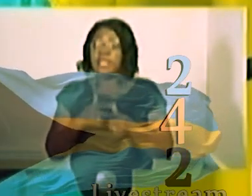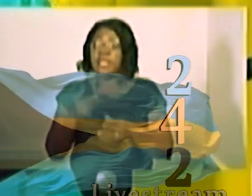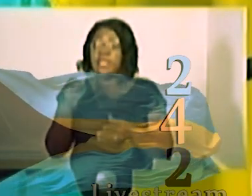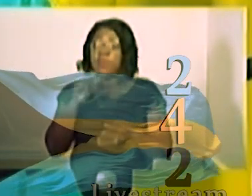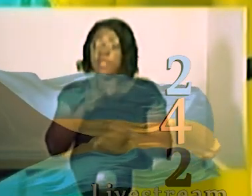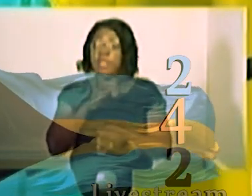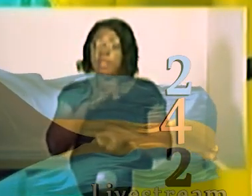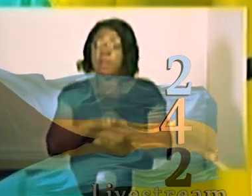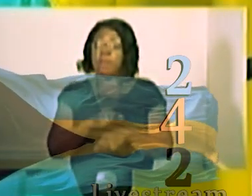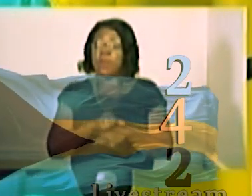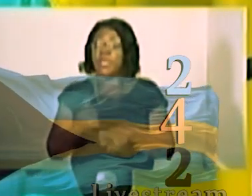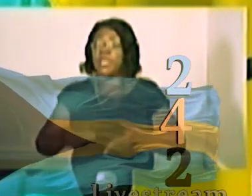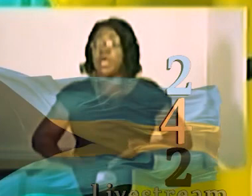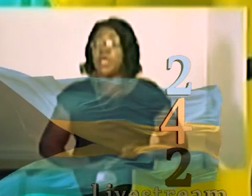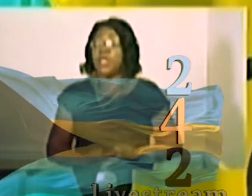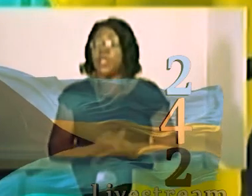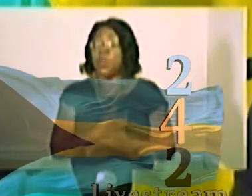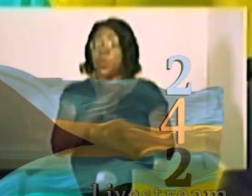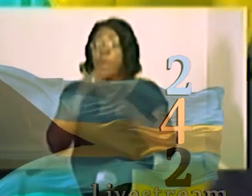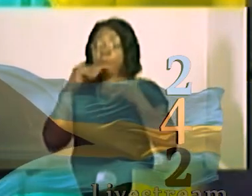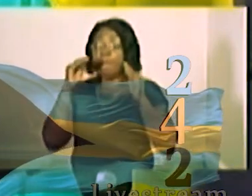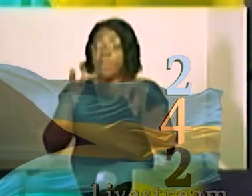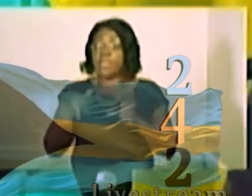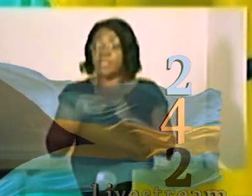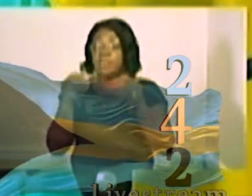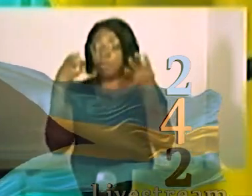soon after I deliver the budget.